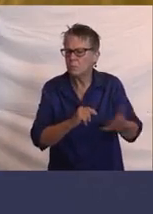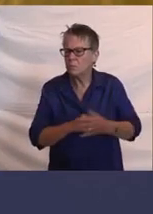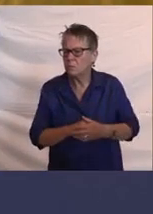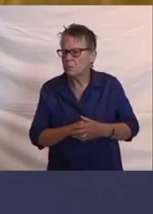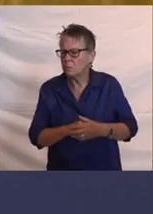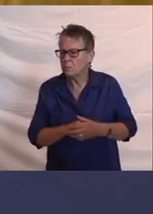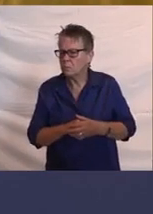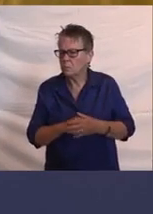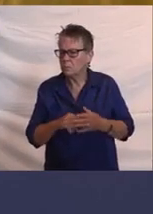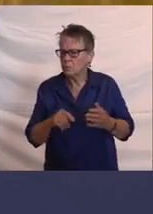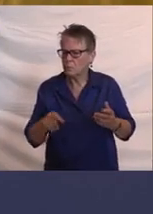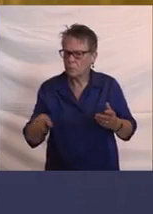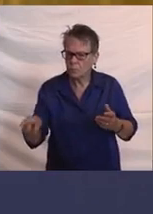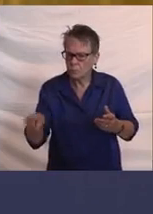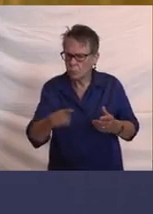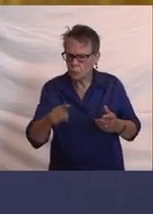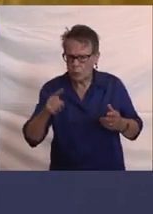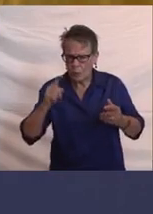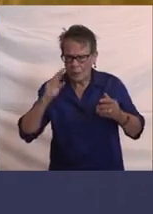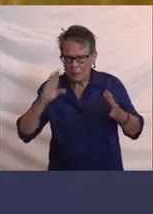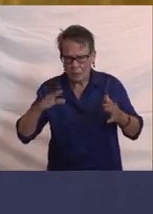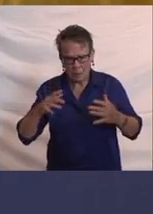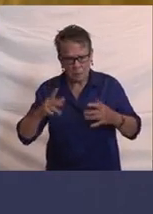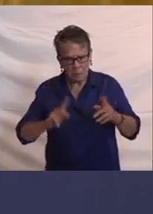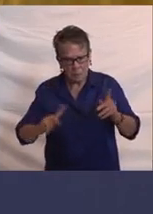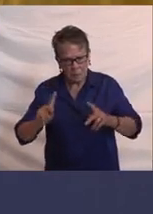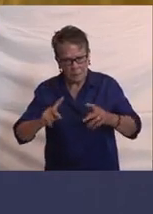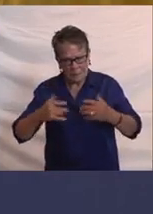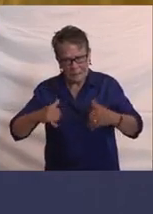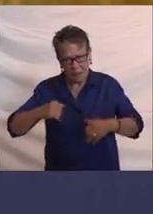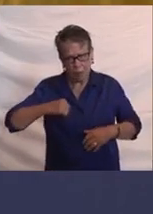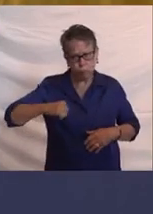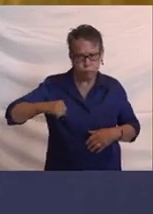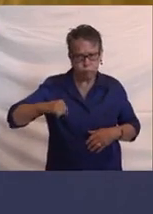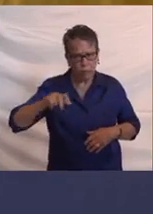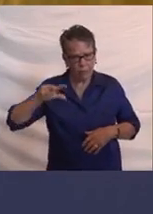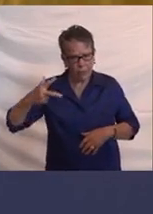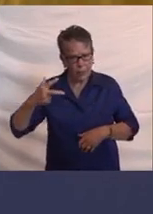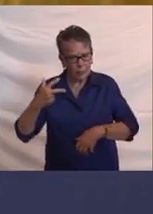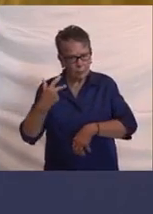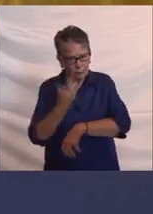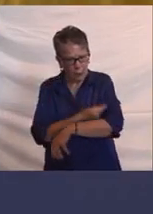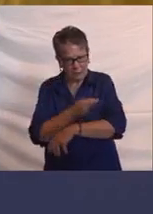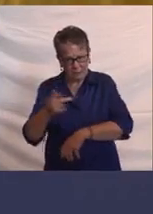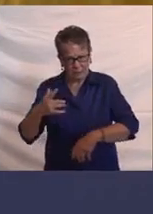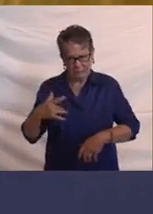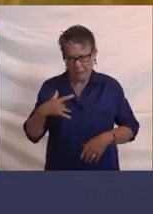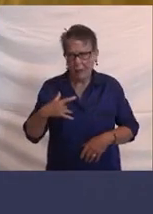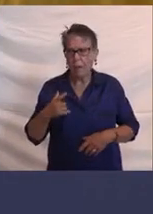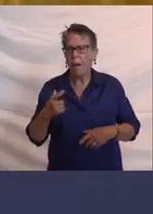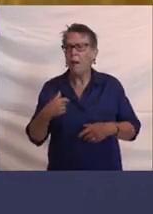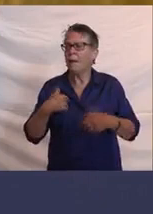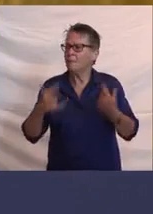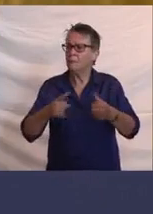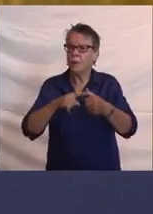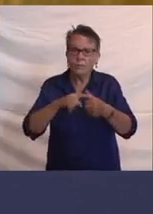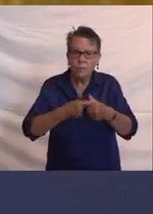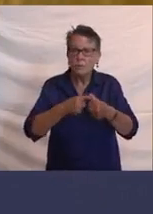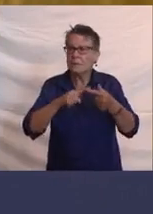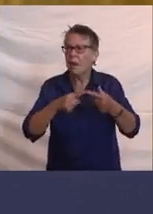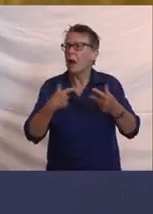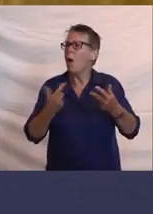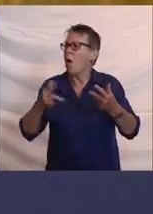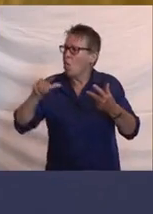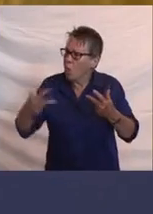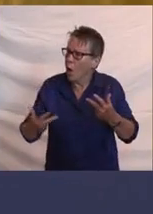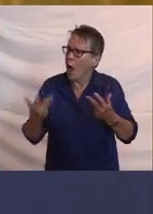these boosters out? It was tough enough to get 2 shots, or in some cases 1 into people's arms. Do you expect it's going to be difficult with the 3rd? And just generally,